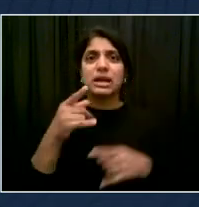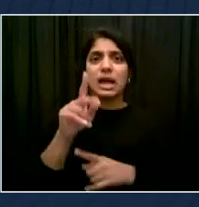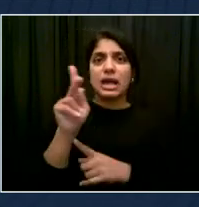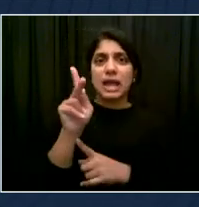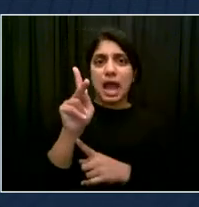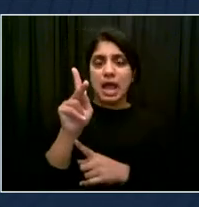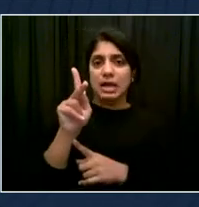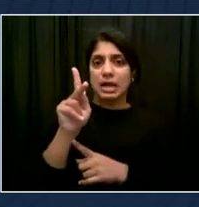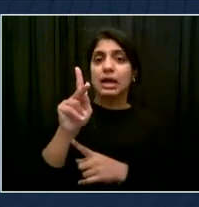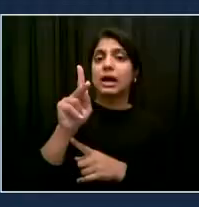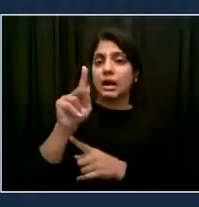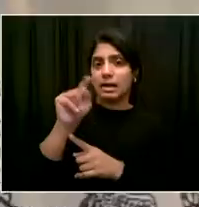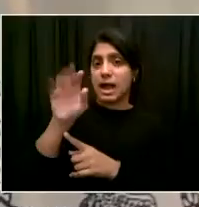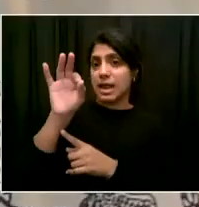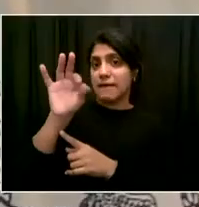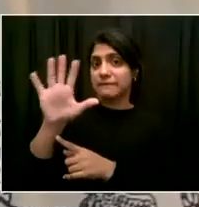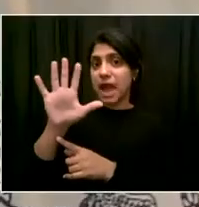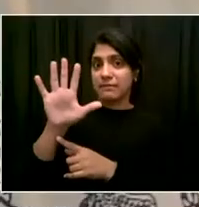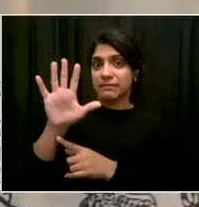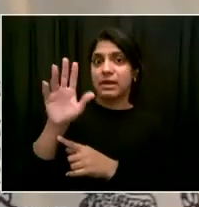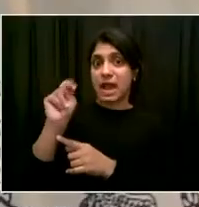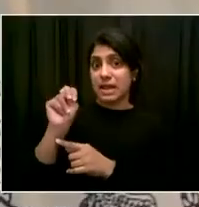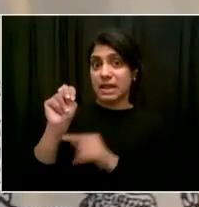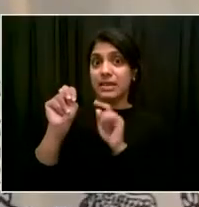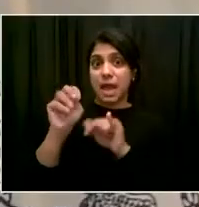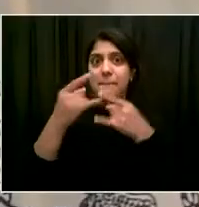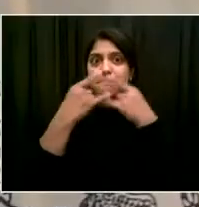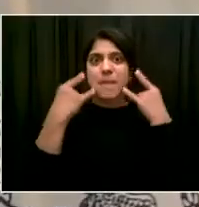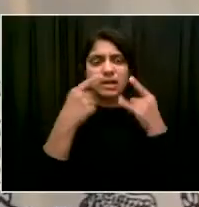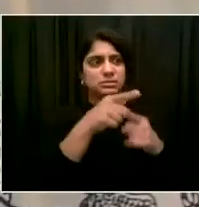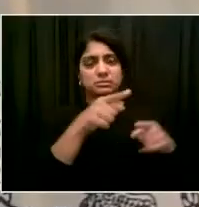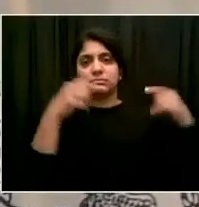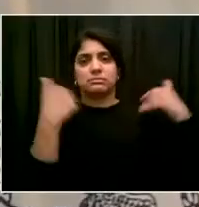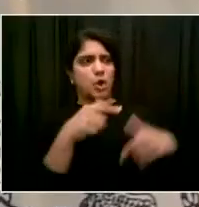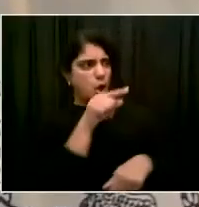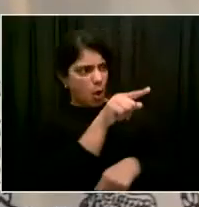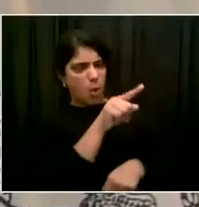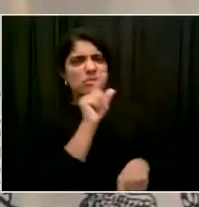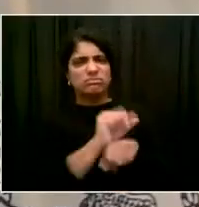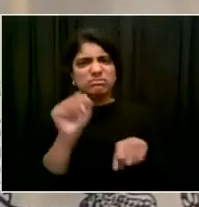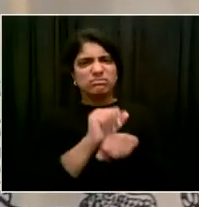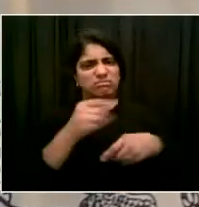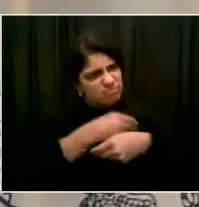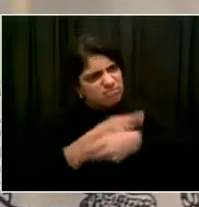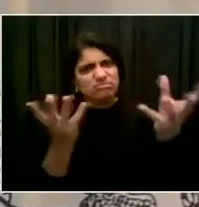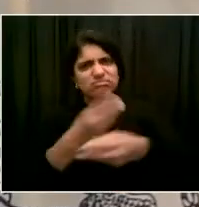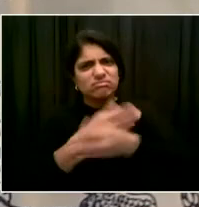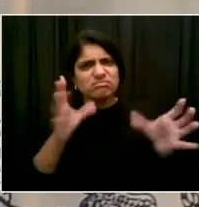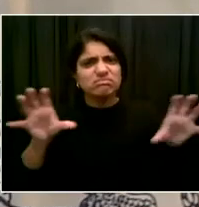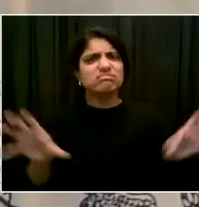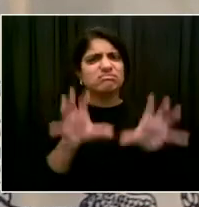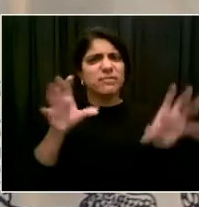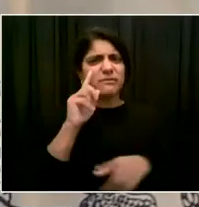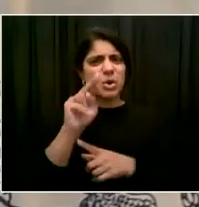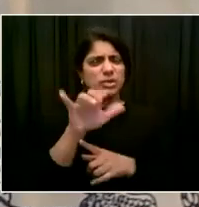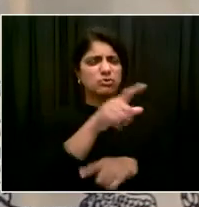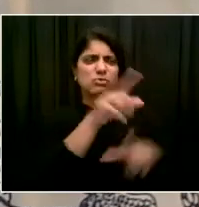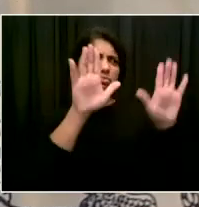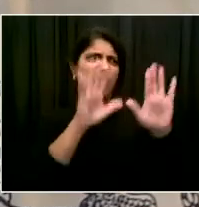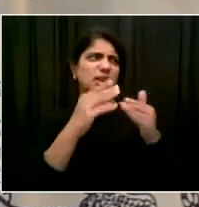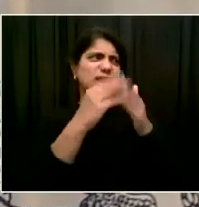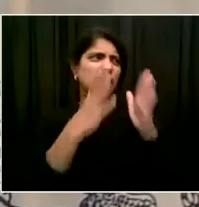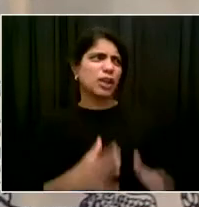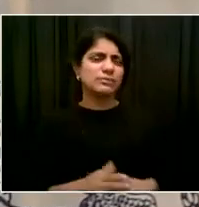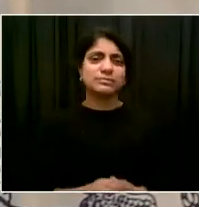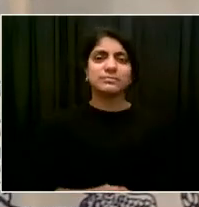you. Well, Doctor, thank you so much. And you really laid it out beautifully how important it is for everyone to get that booster. Look, as